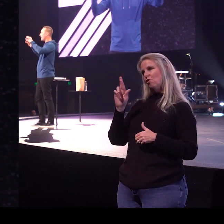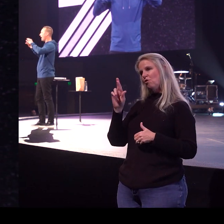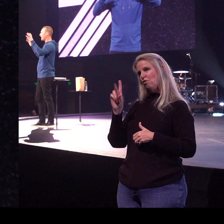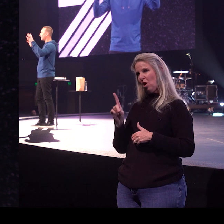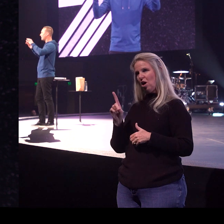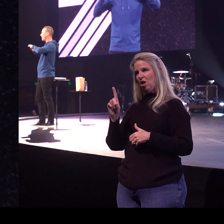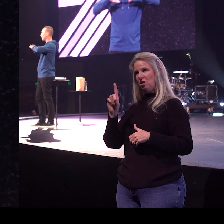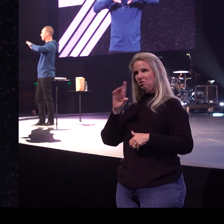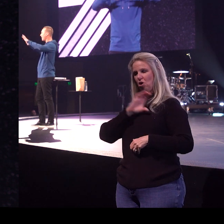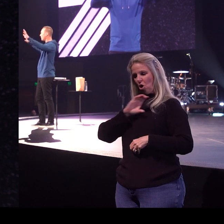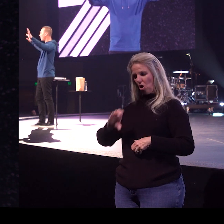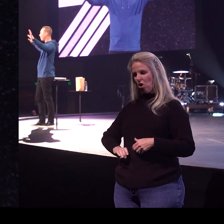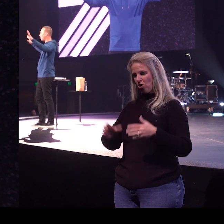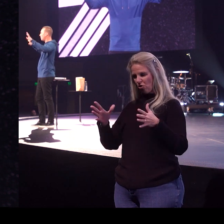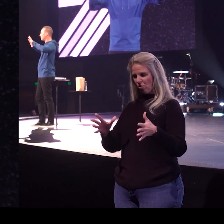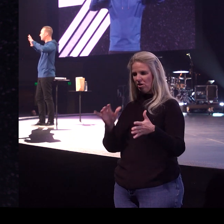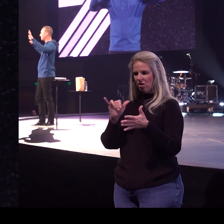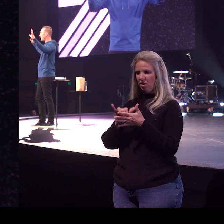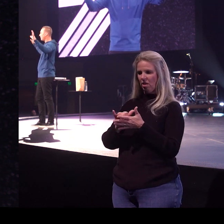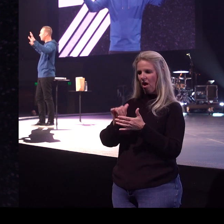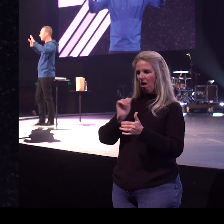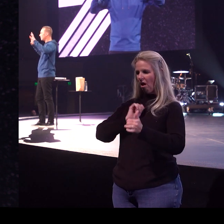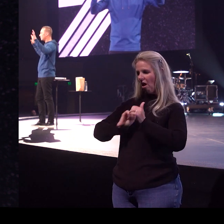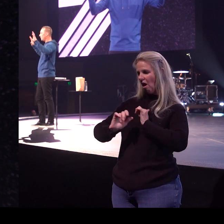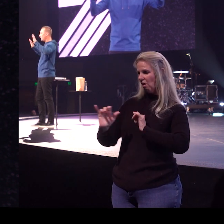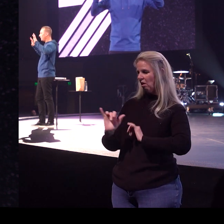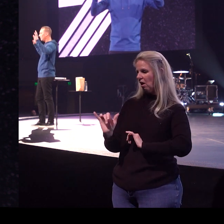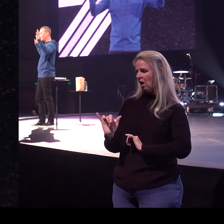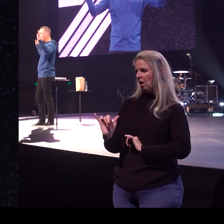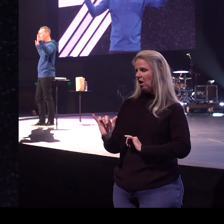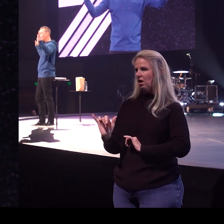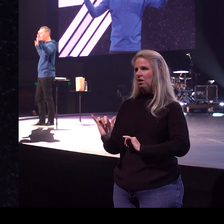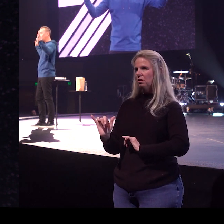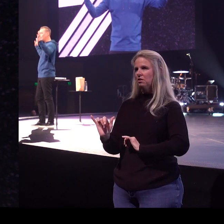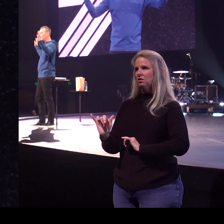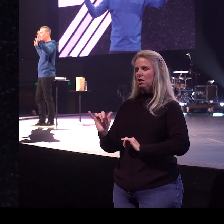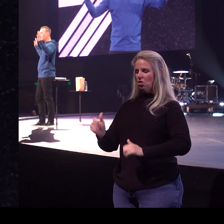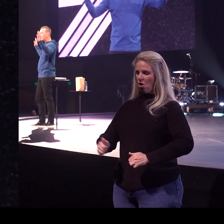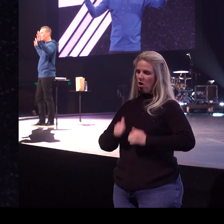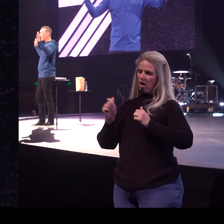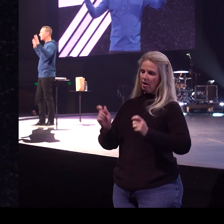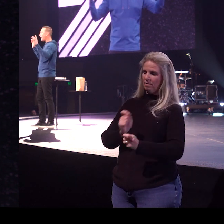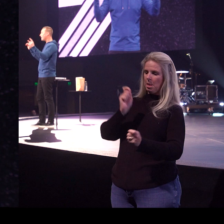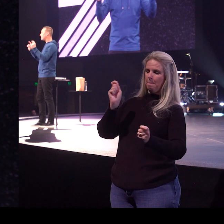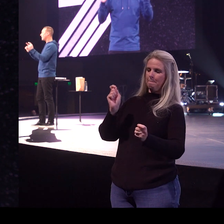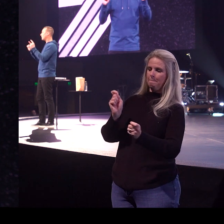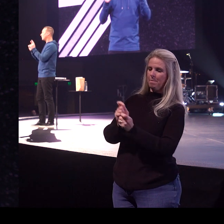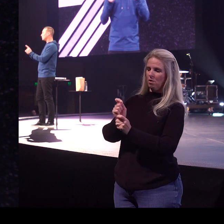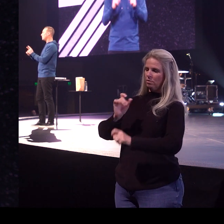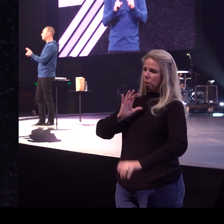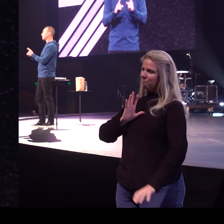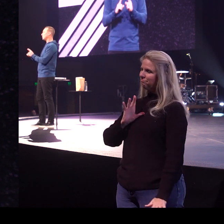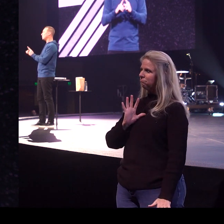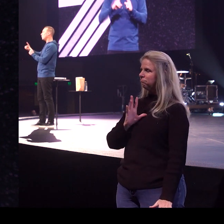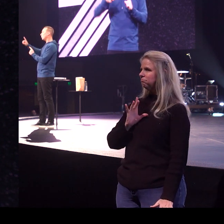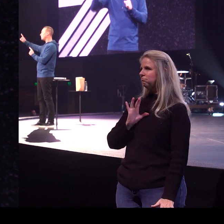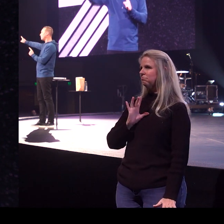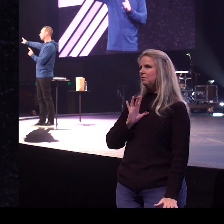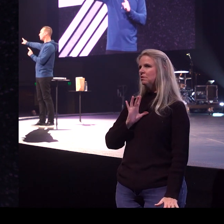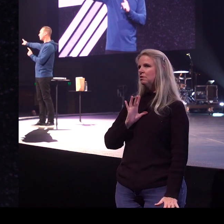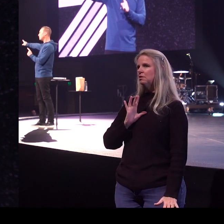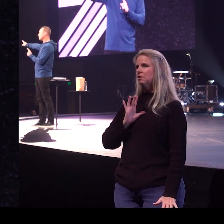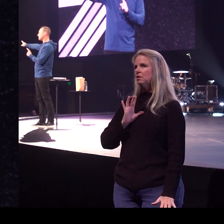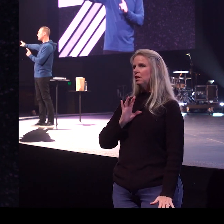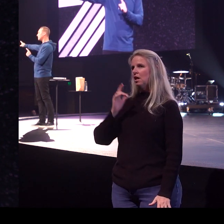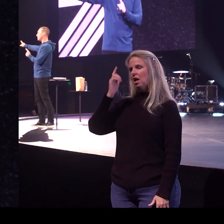Christians that try to act like they have their life all together, squeaky clean. In fact, I think those people have turned more